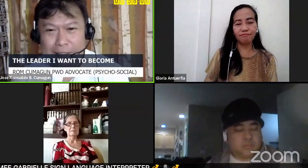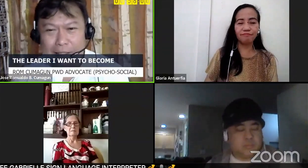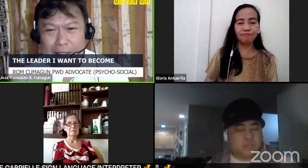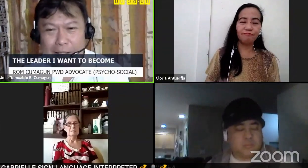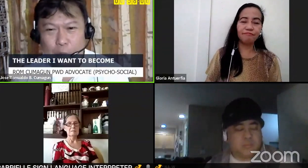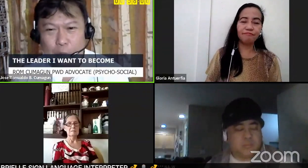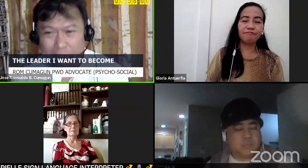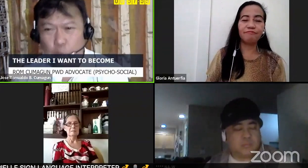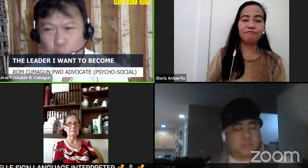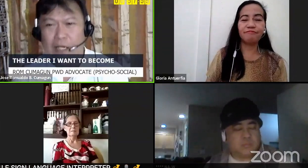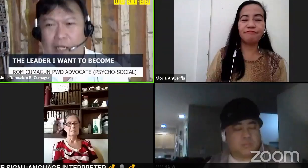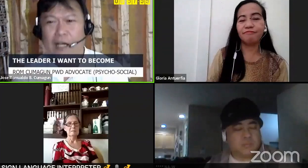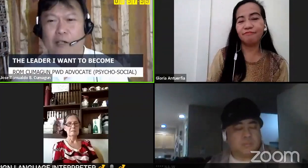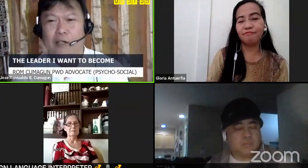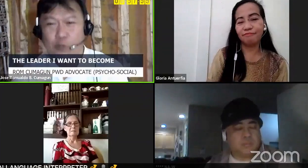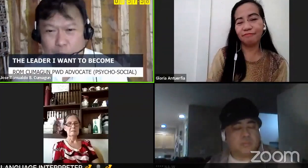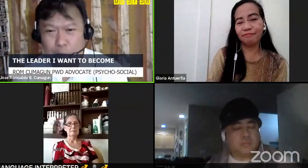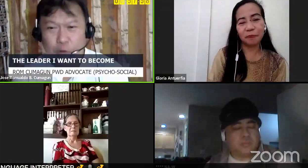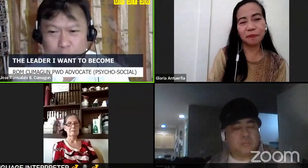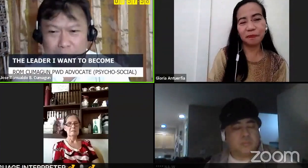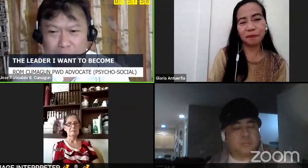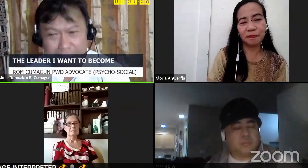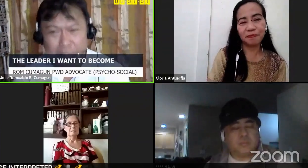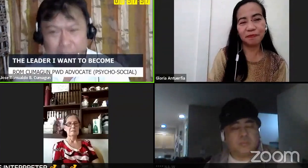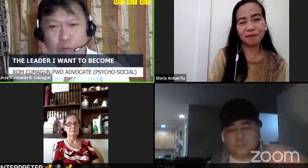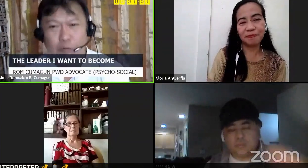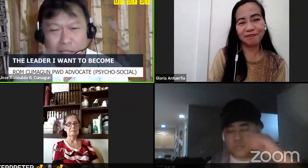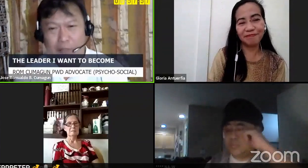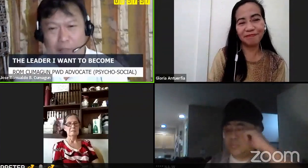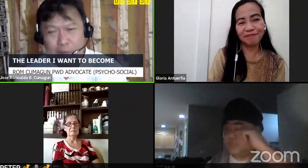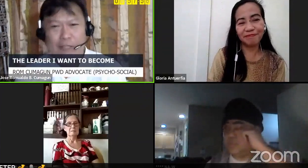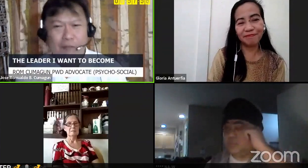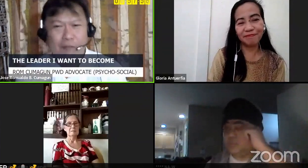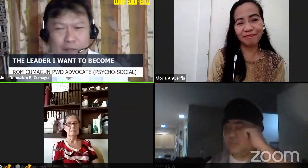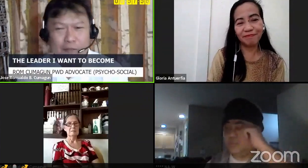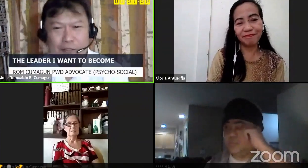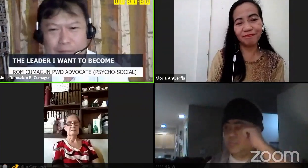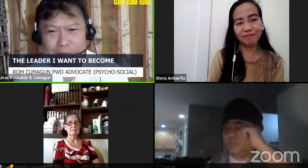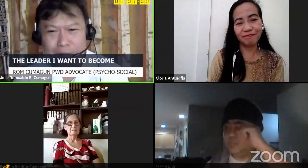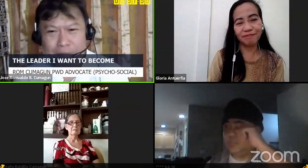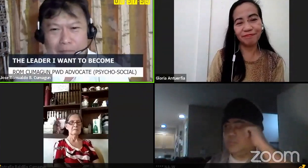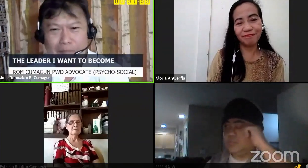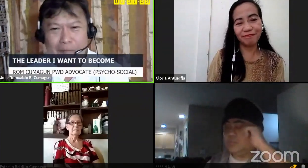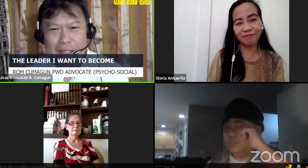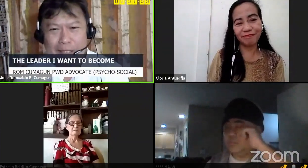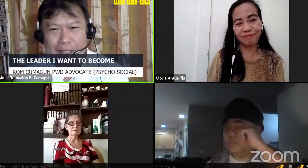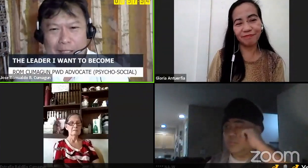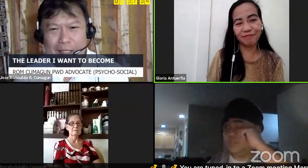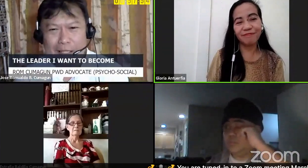doing what we are usually doing even without the coronavirus.